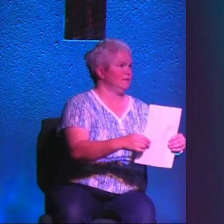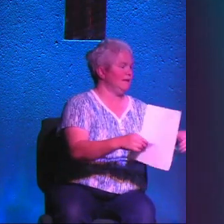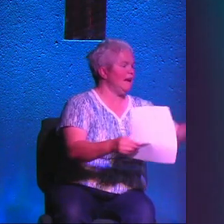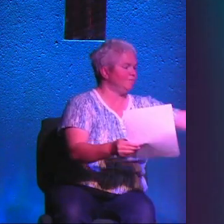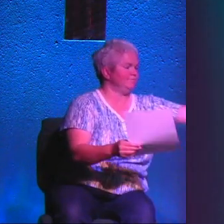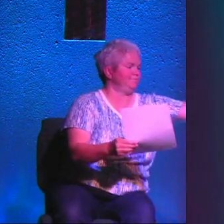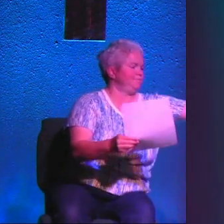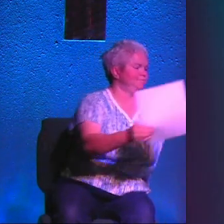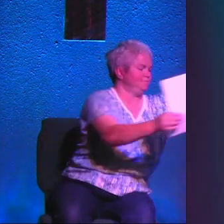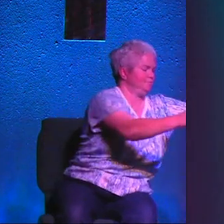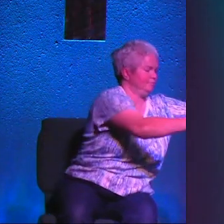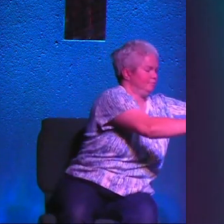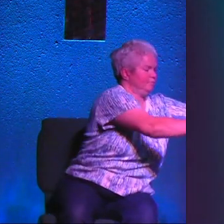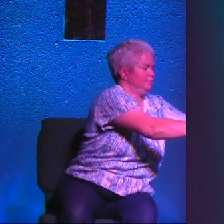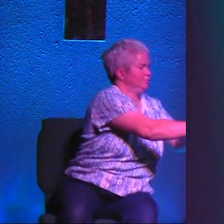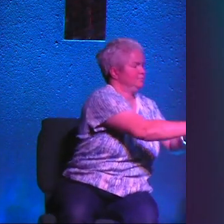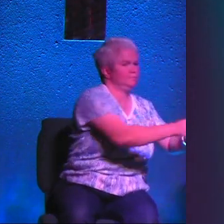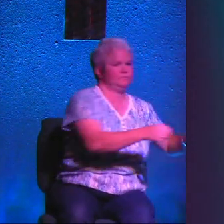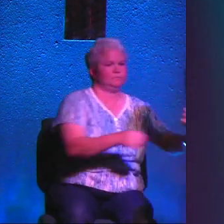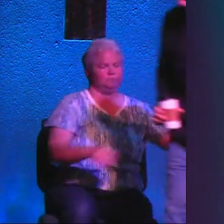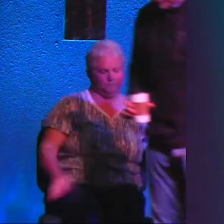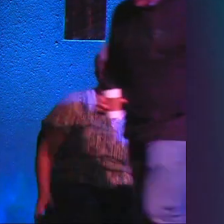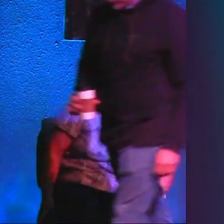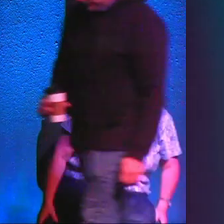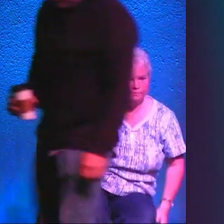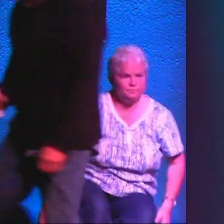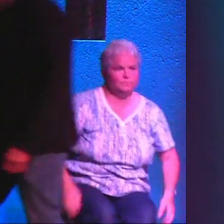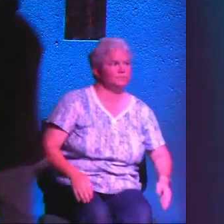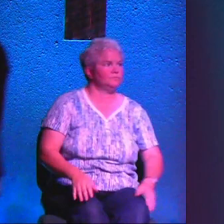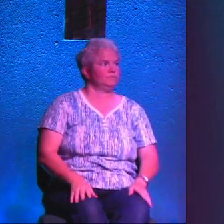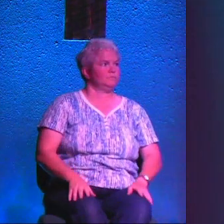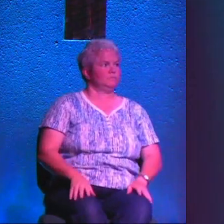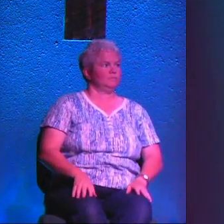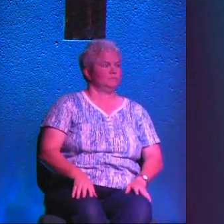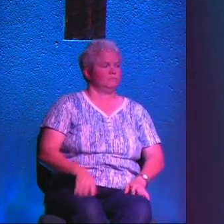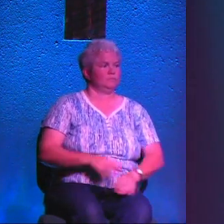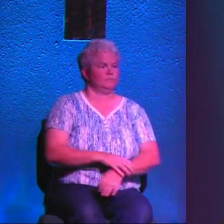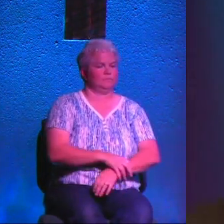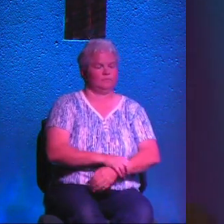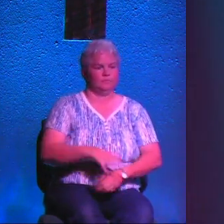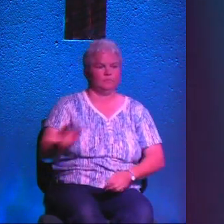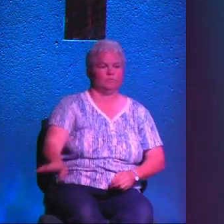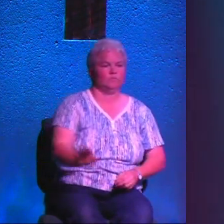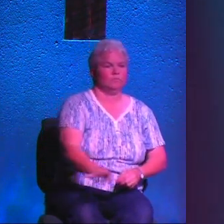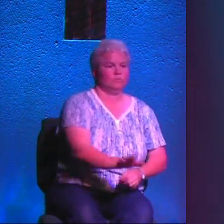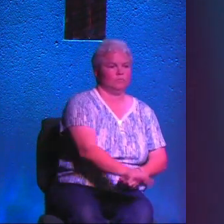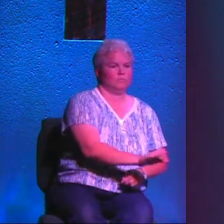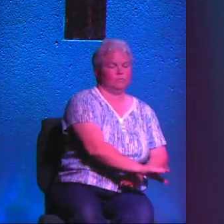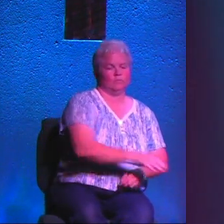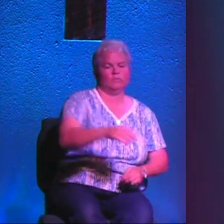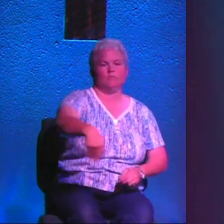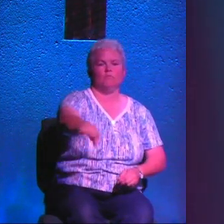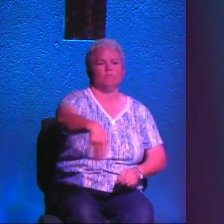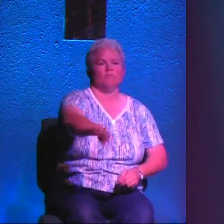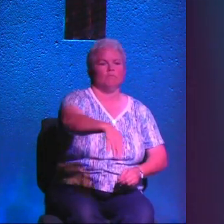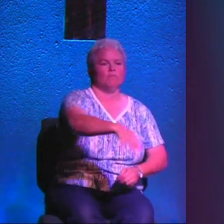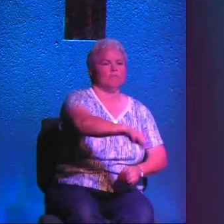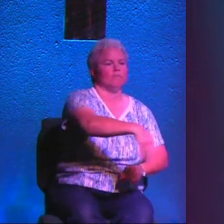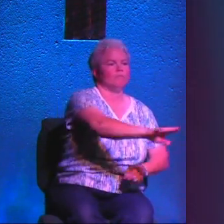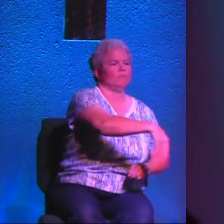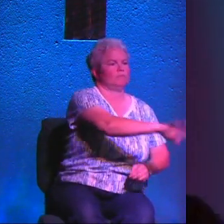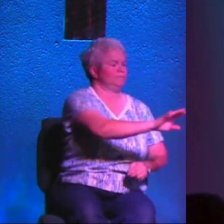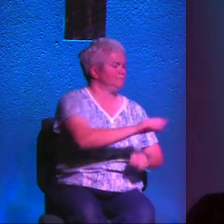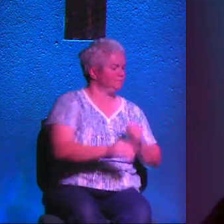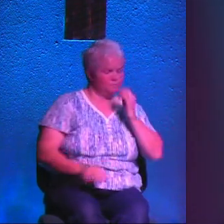head. Right? I don't know what's going on. With that being said, let's dismiss our kids. Kids, you guys